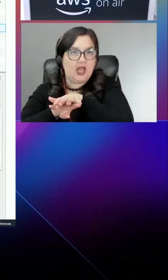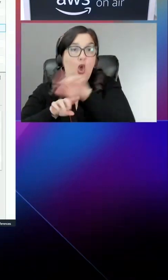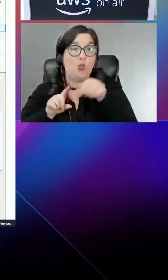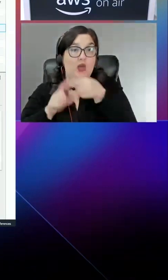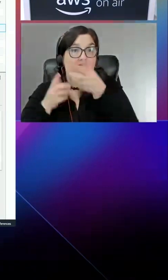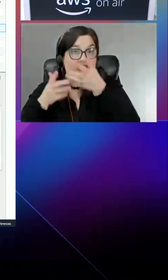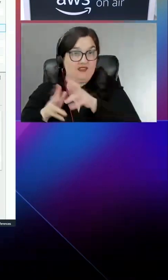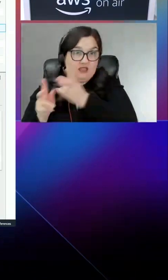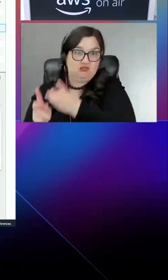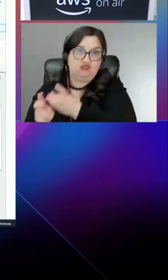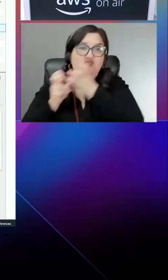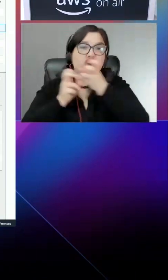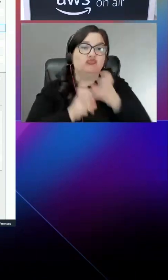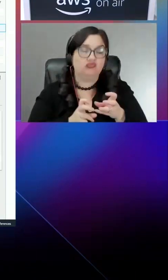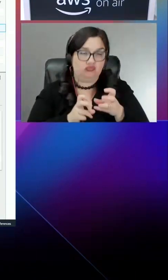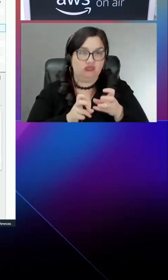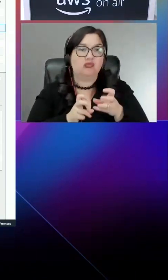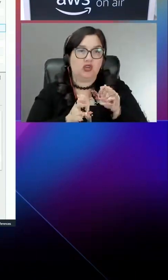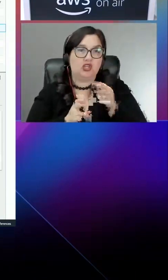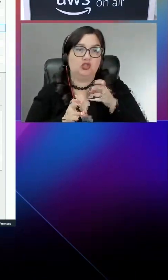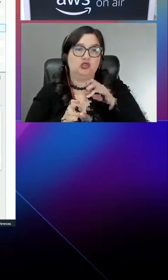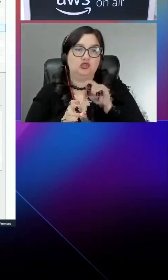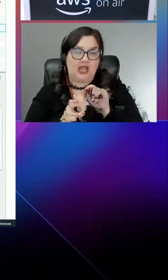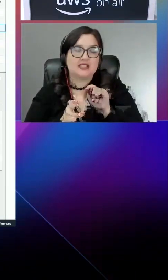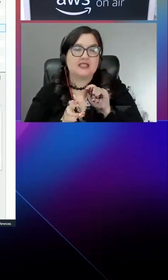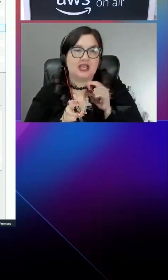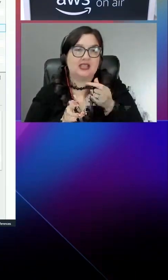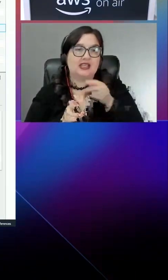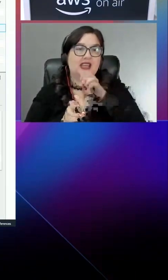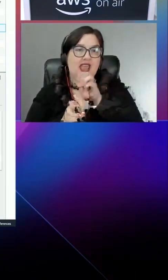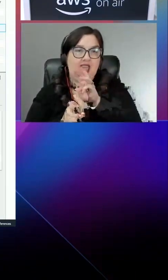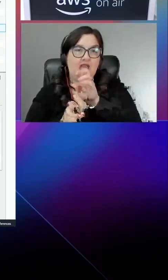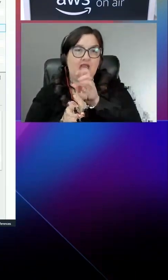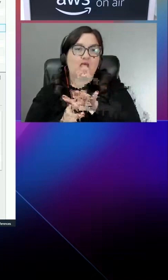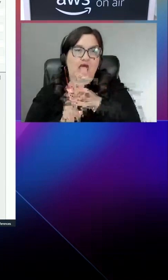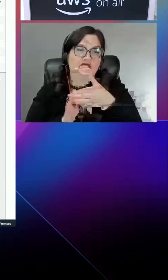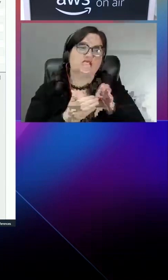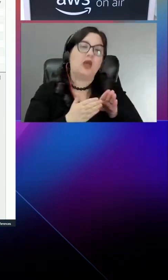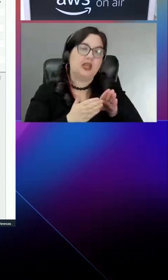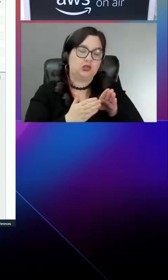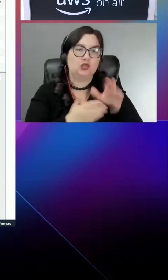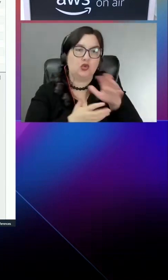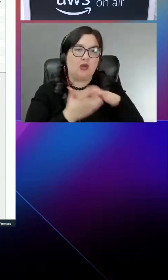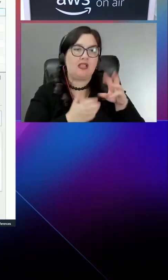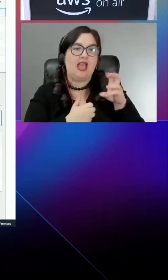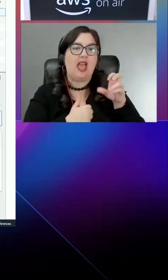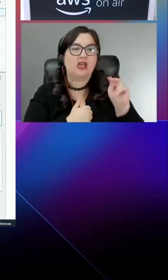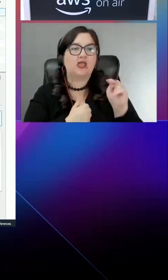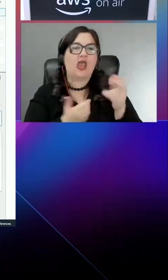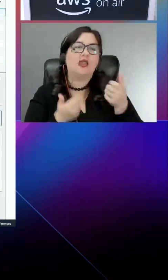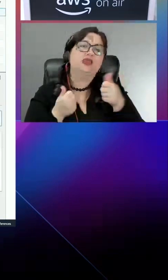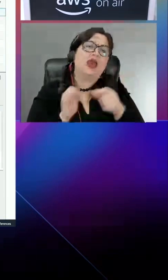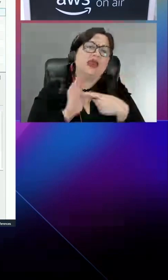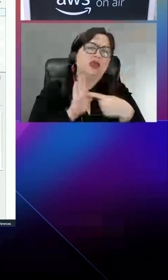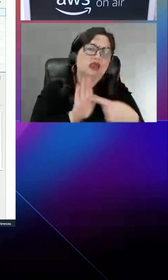Transit Gateway and point it towards Cloud WAN. And so what I was trying to show here is it's actually an ARN.